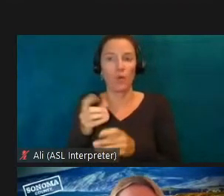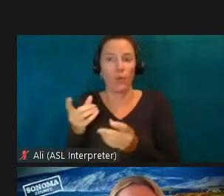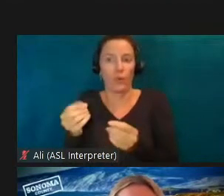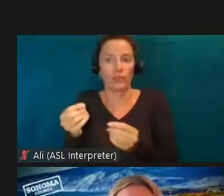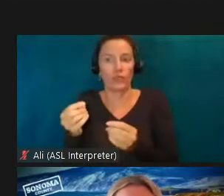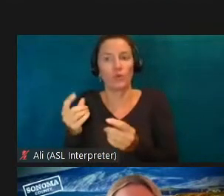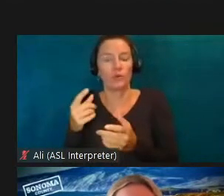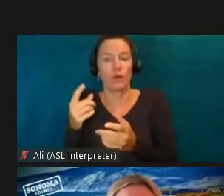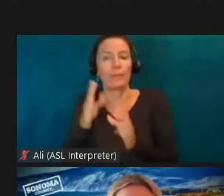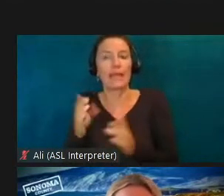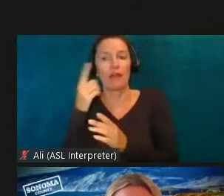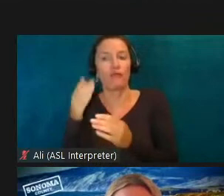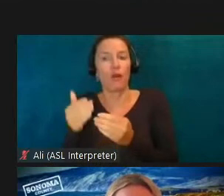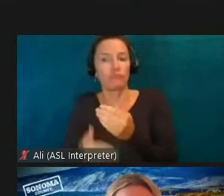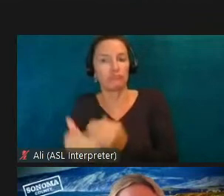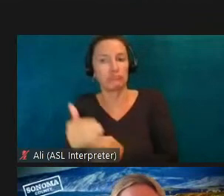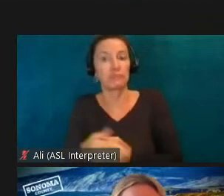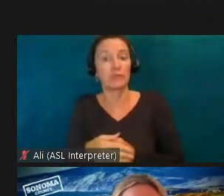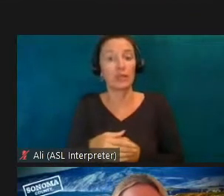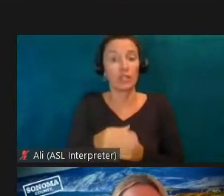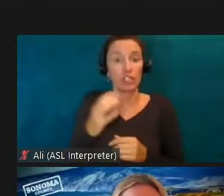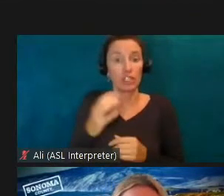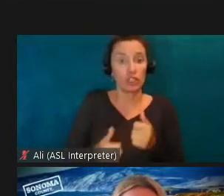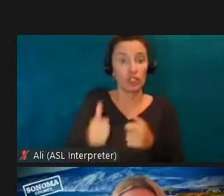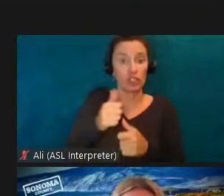there's anything else that you wanted to be able to add, sir.